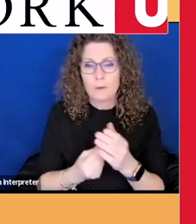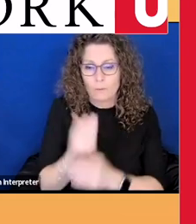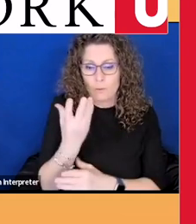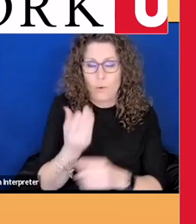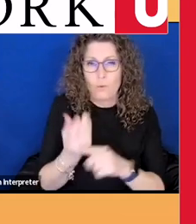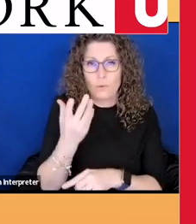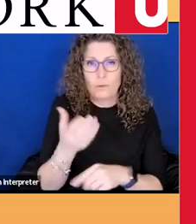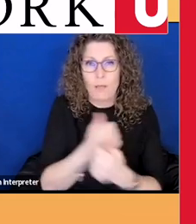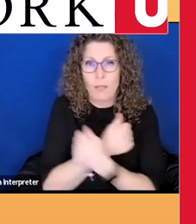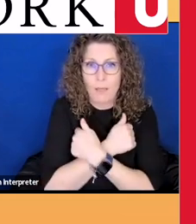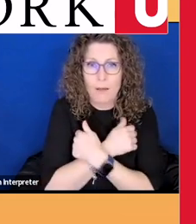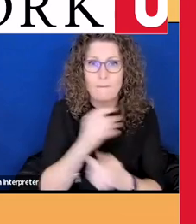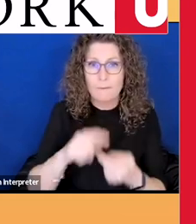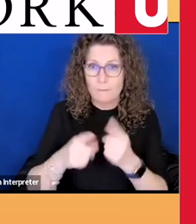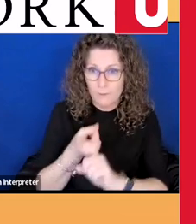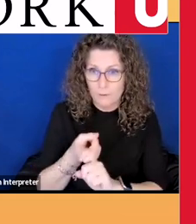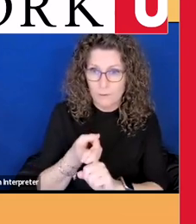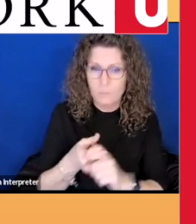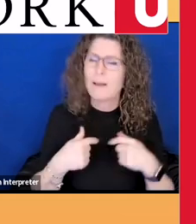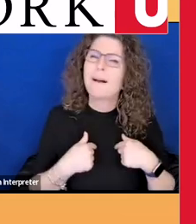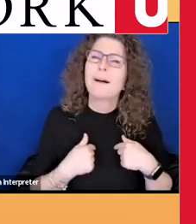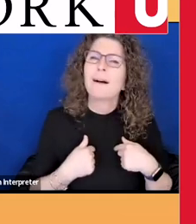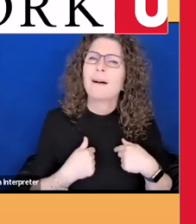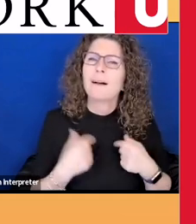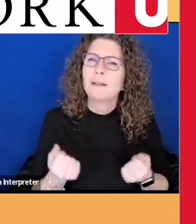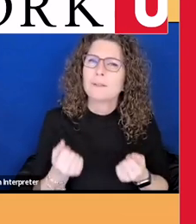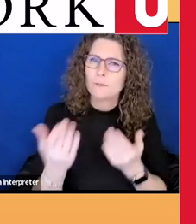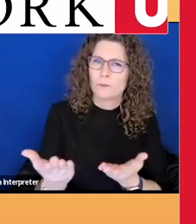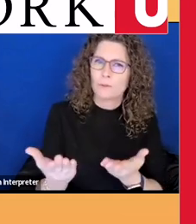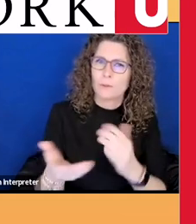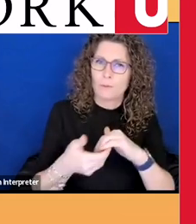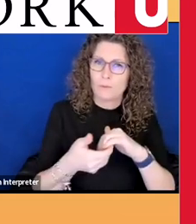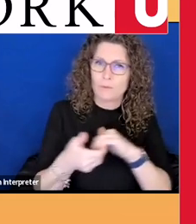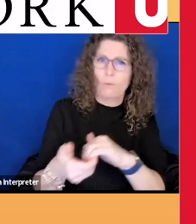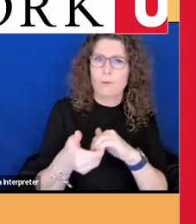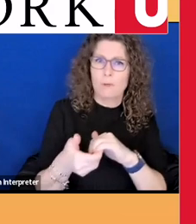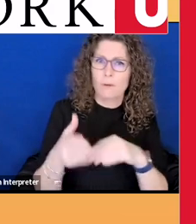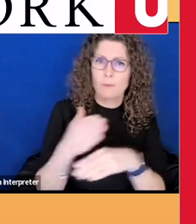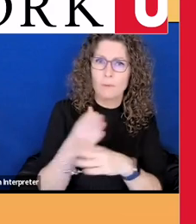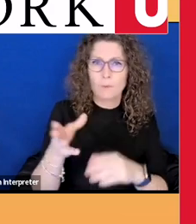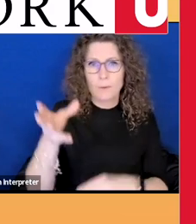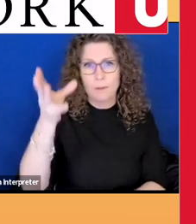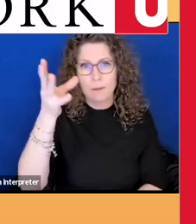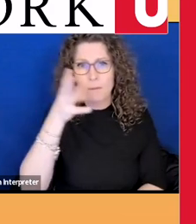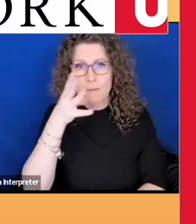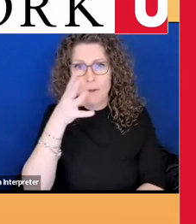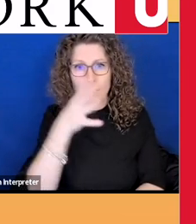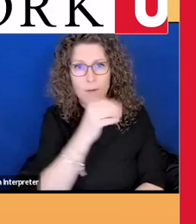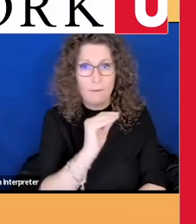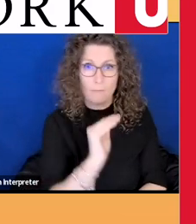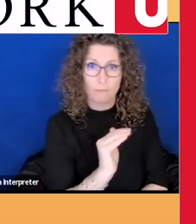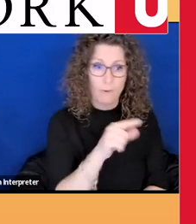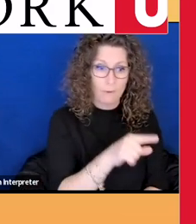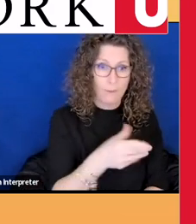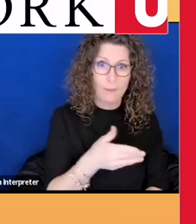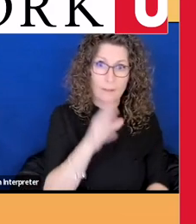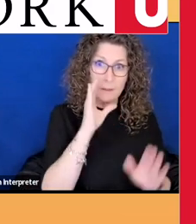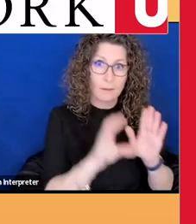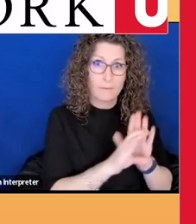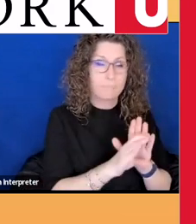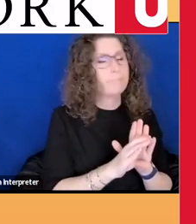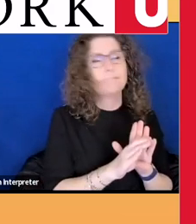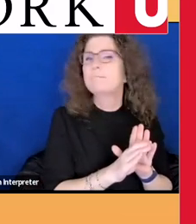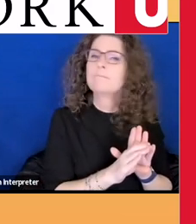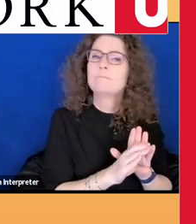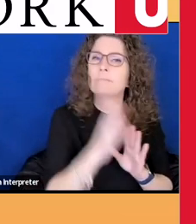I don't mean to suggest that there is solidarity between the parent and the child in this image, since the child cannot reciprocate